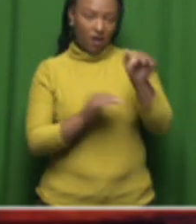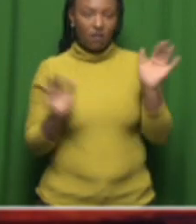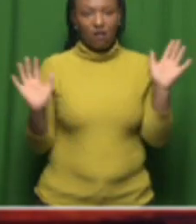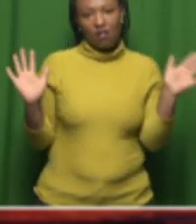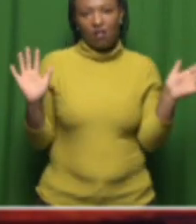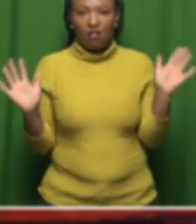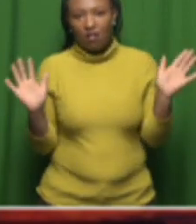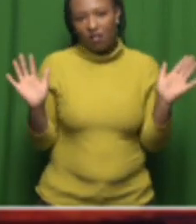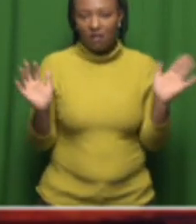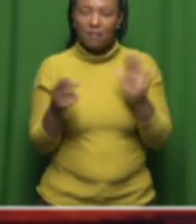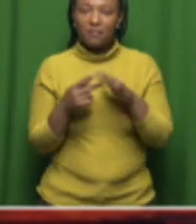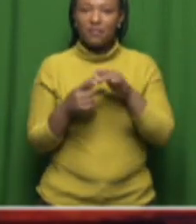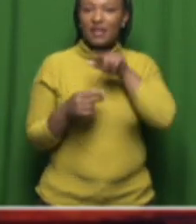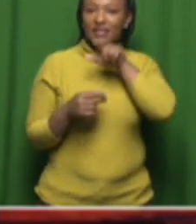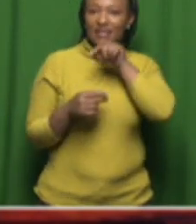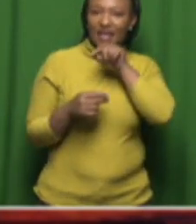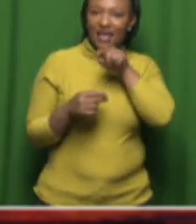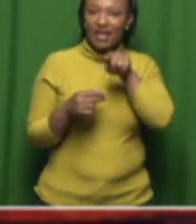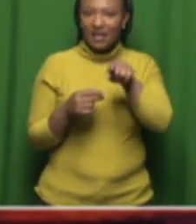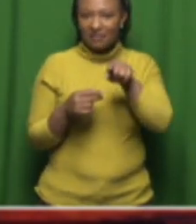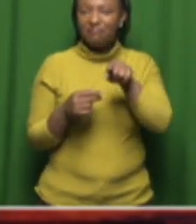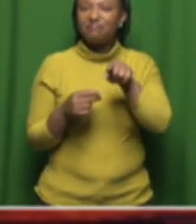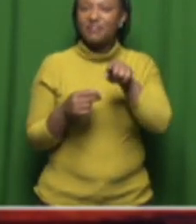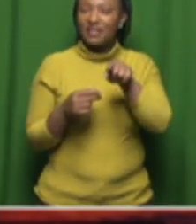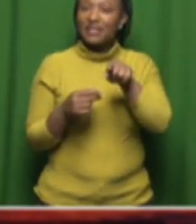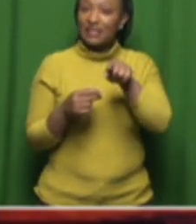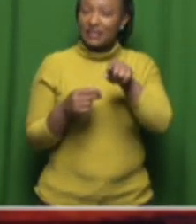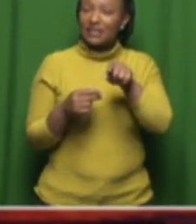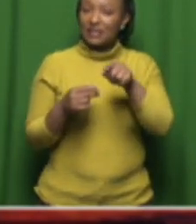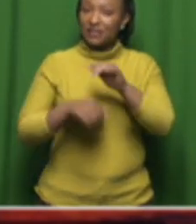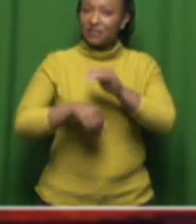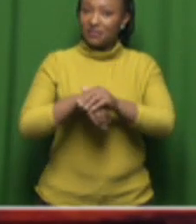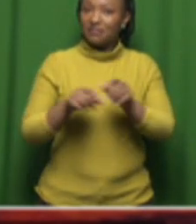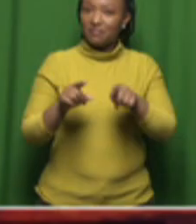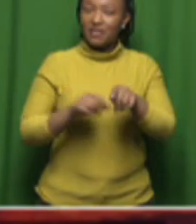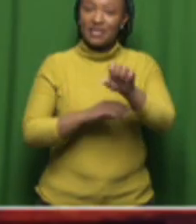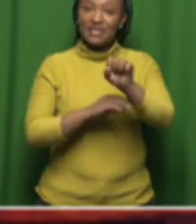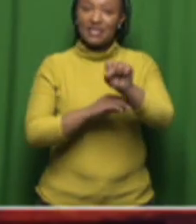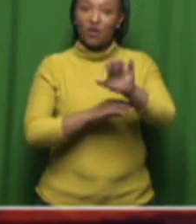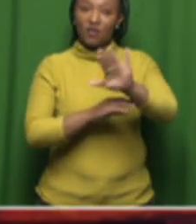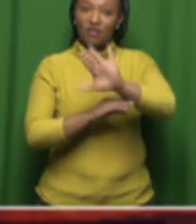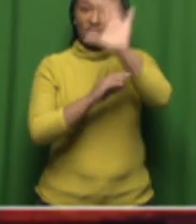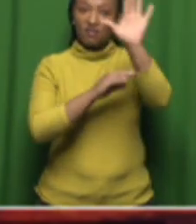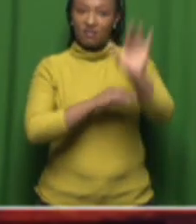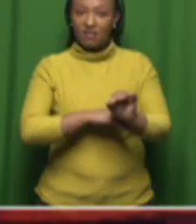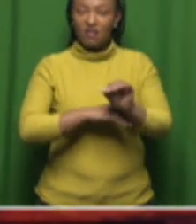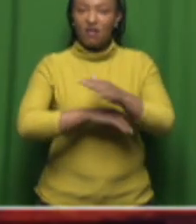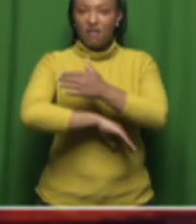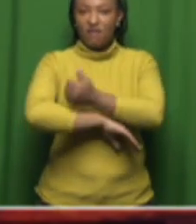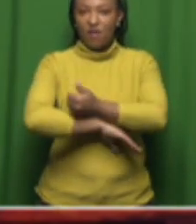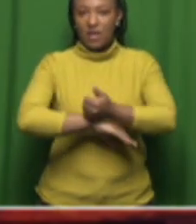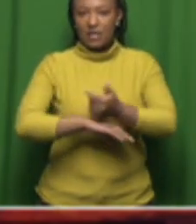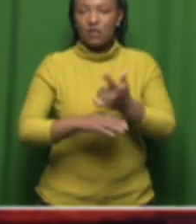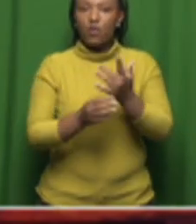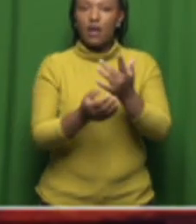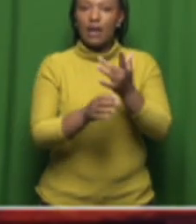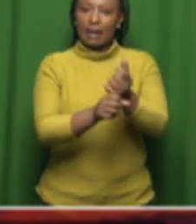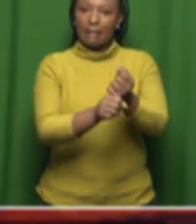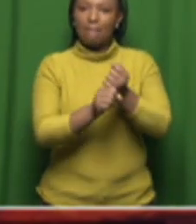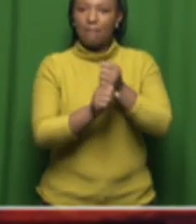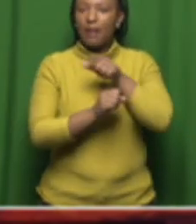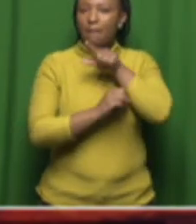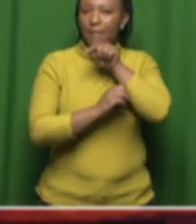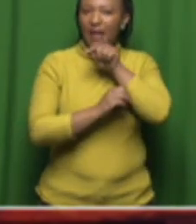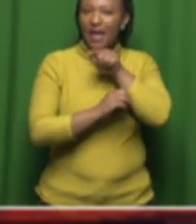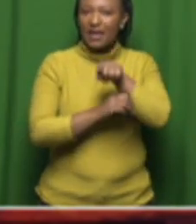seabird friends, is a possibility. And you can do all of that at the Southern African Foundation for the Conservation of Coastal Birds Rehab